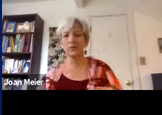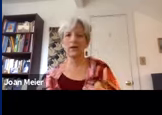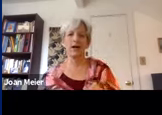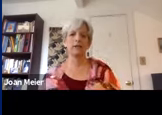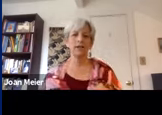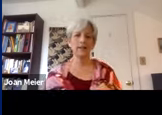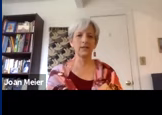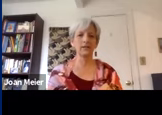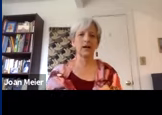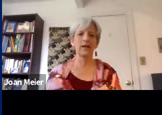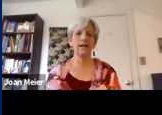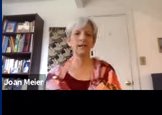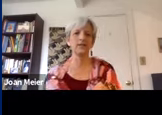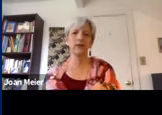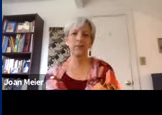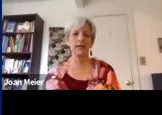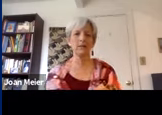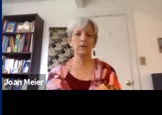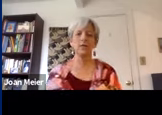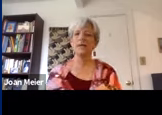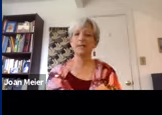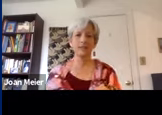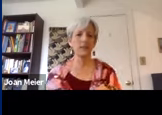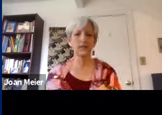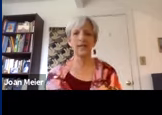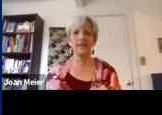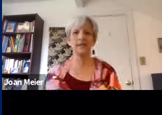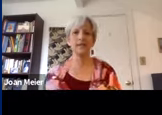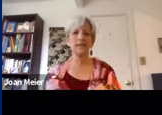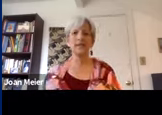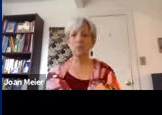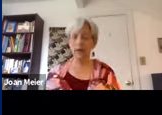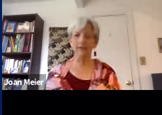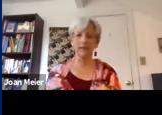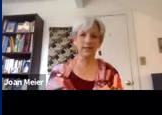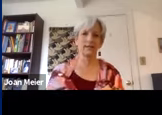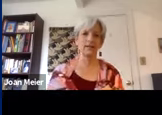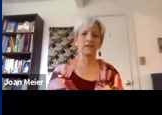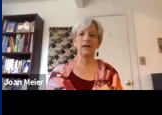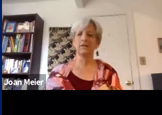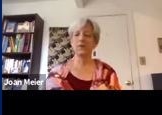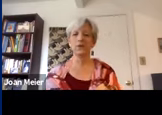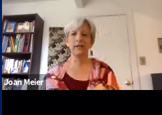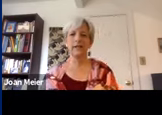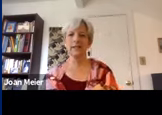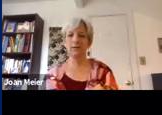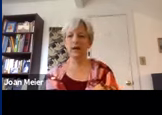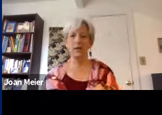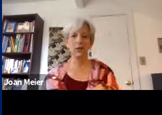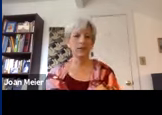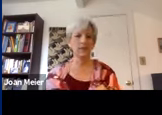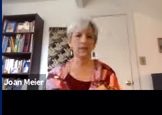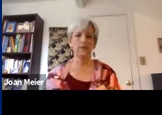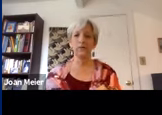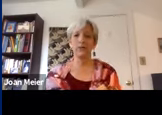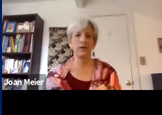they're abuse or not, or alienation or not. And it is very possible that some of those cases, there were allegations of abuse or alienation that were not